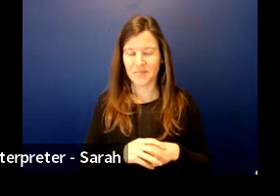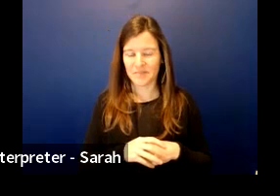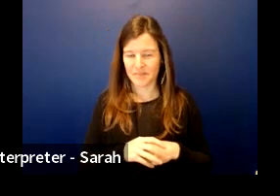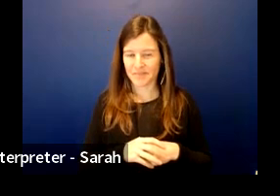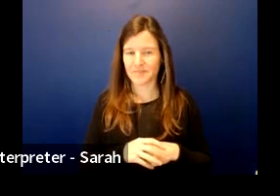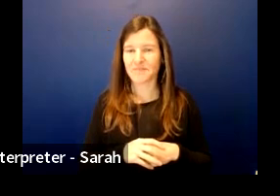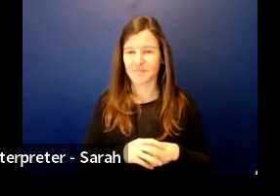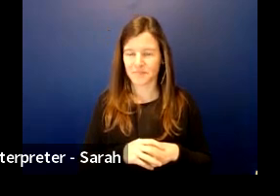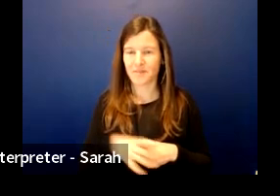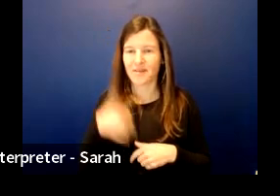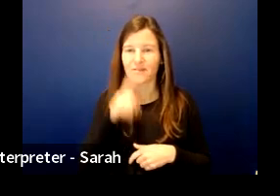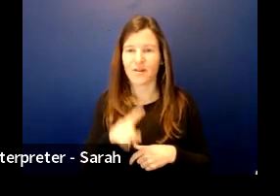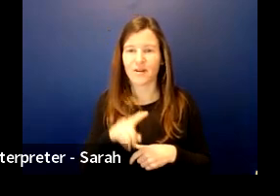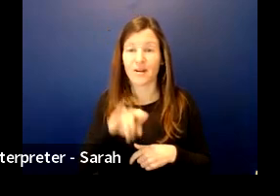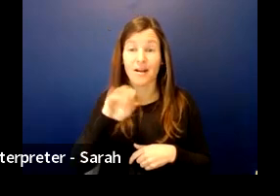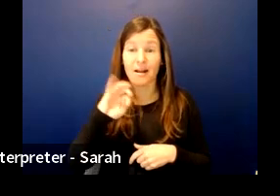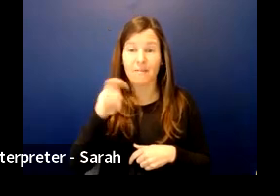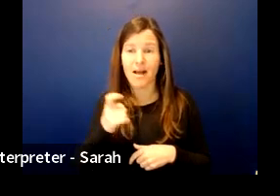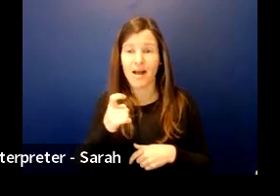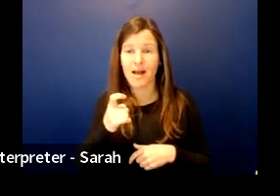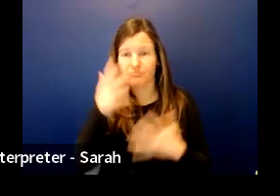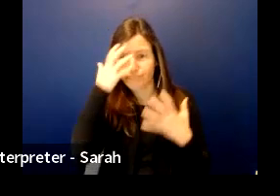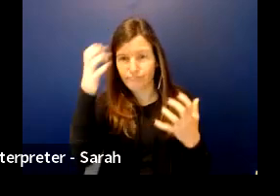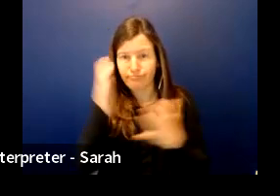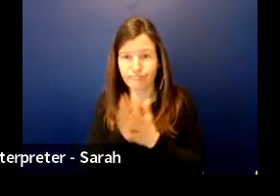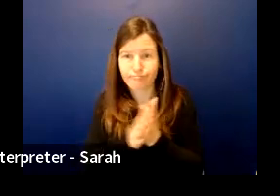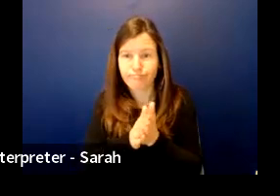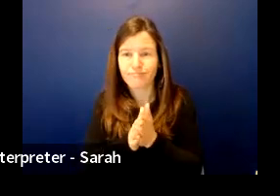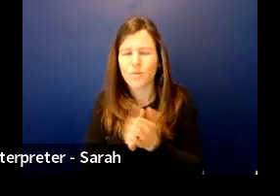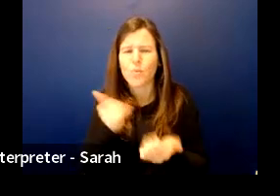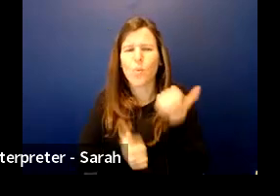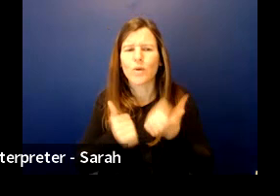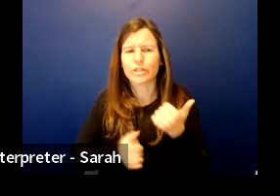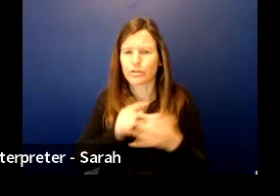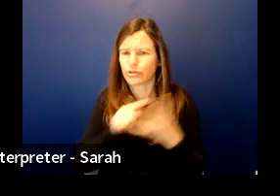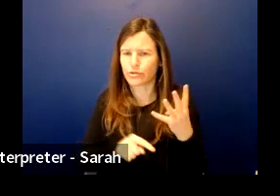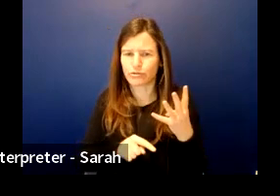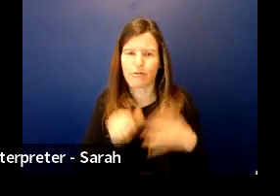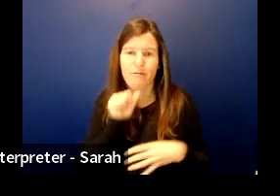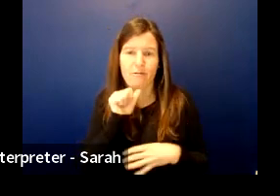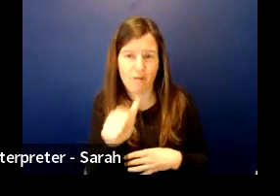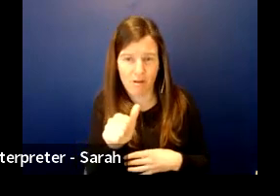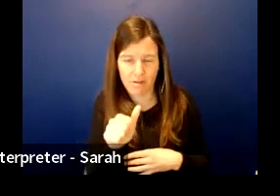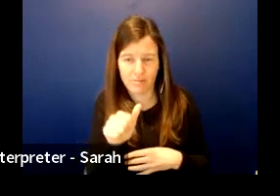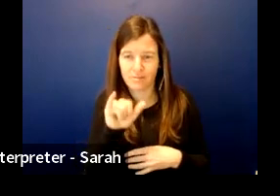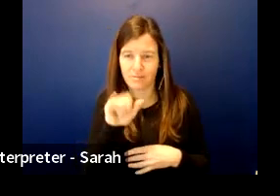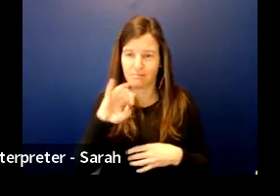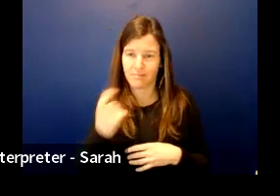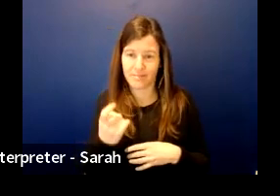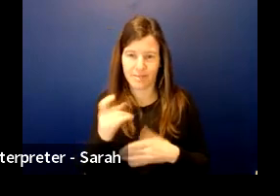Okay, for those IMAX fans, which of the following is not an IMAX movie?